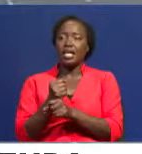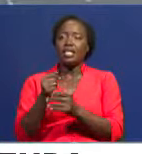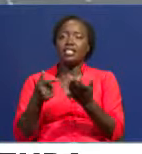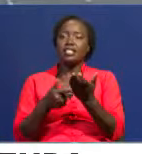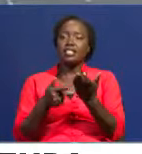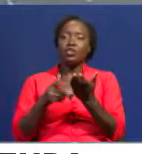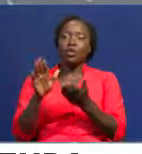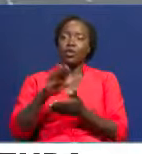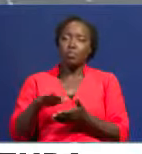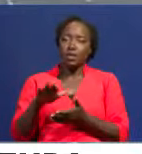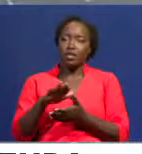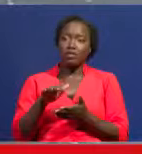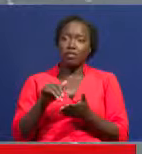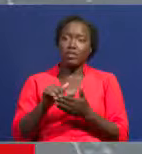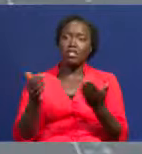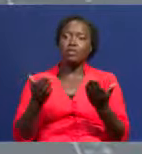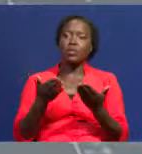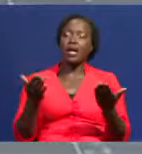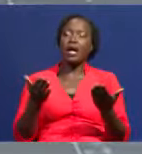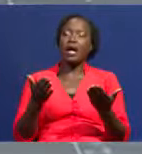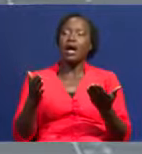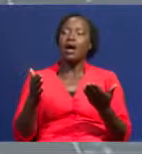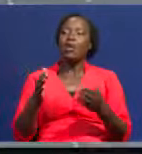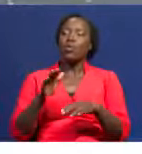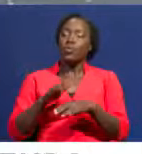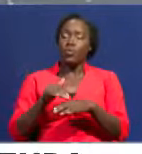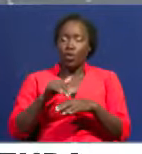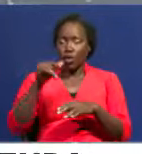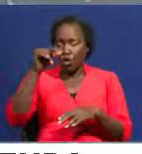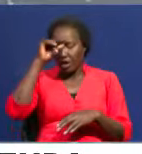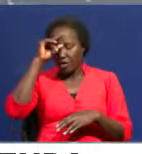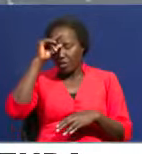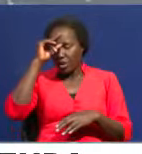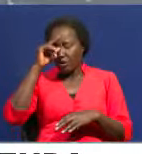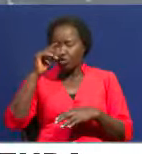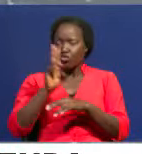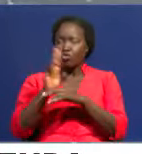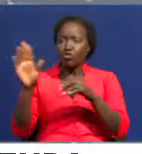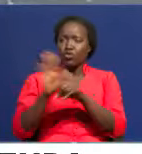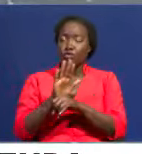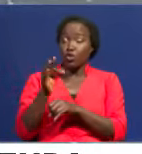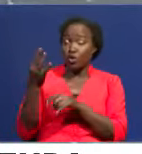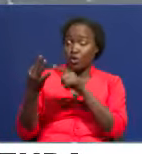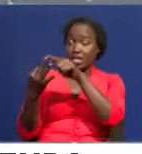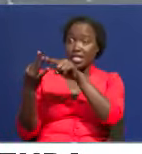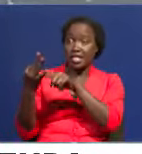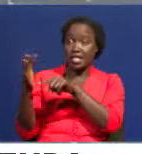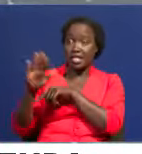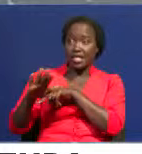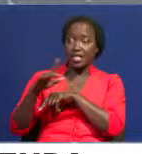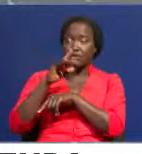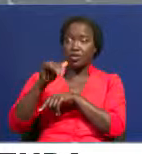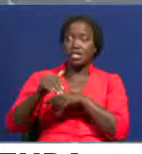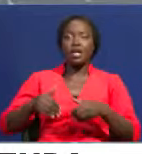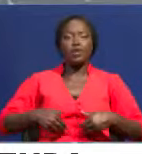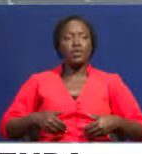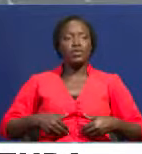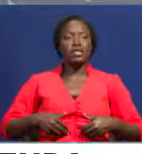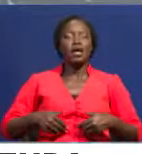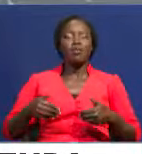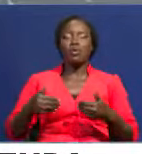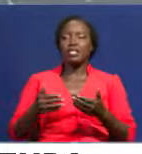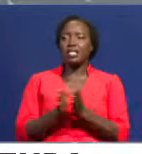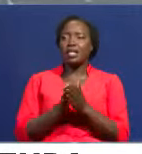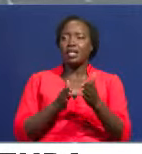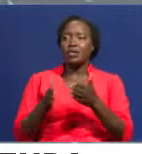platform. That's where really we call on our government to maximize on those three areas, so that our youths who are currently on